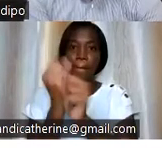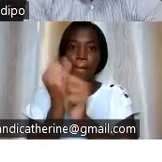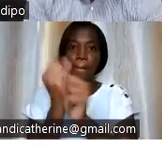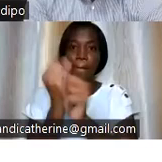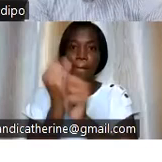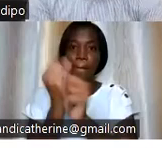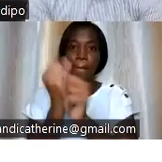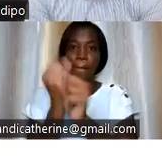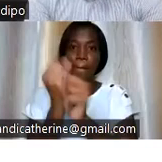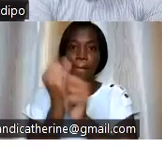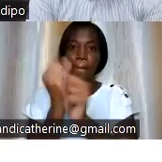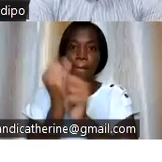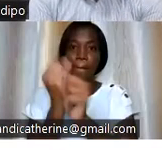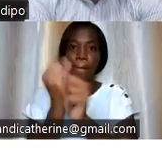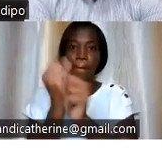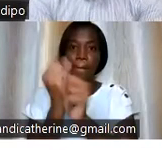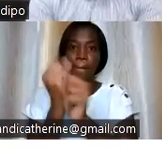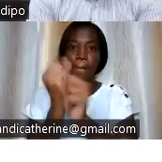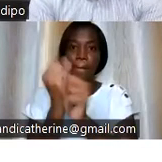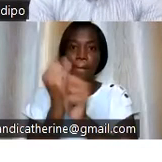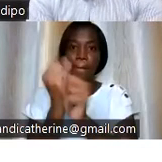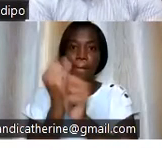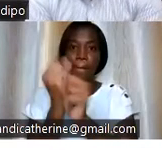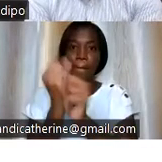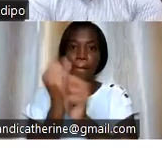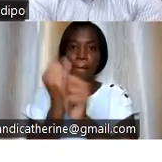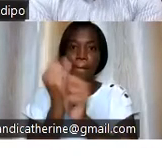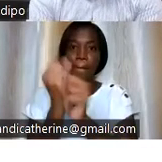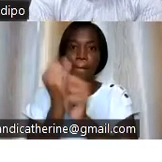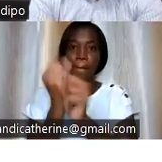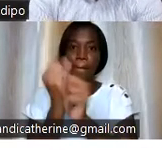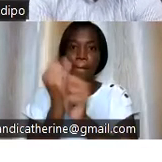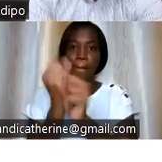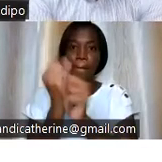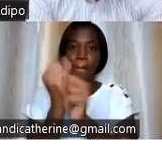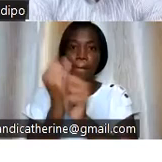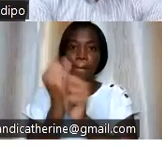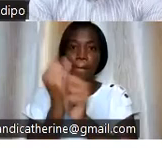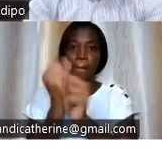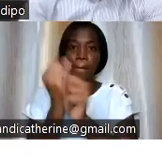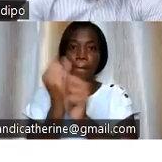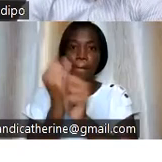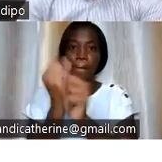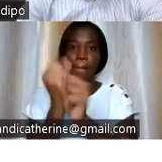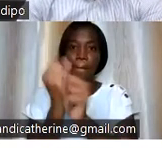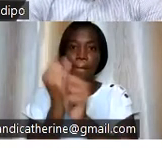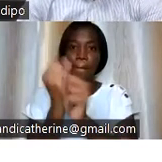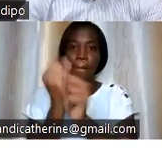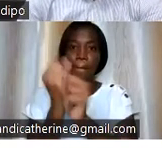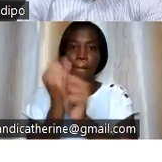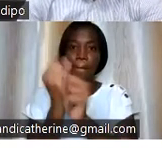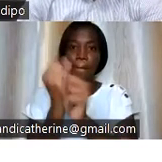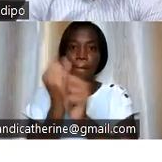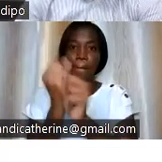than Emily Byaruhanga. I hope I've not butchered your name, Emily. Emily, welcome,